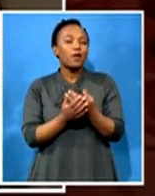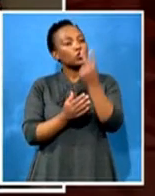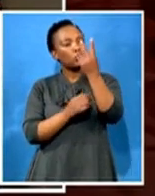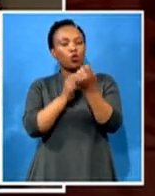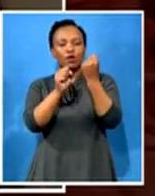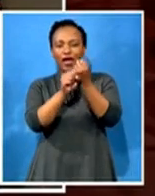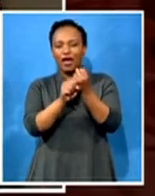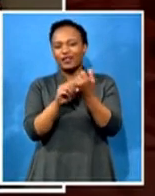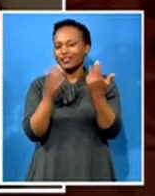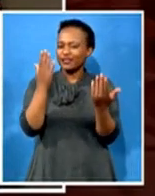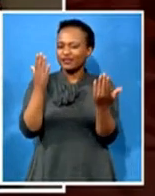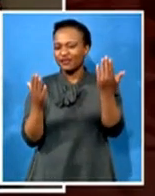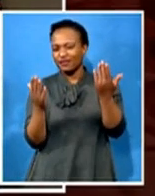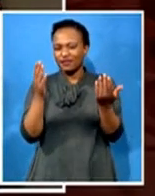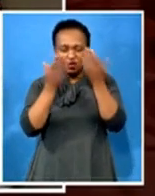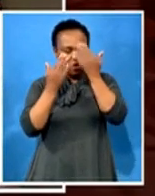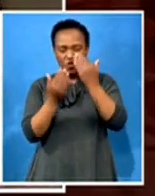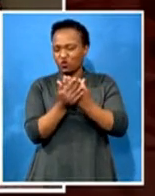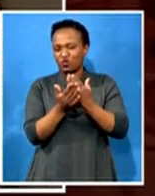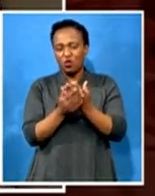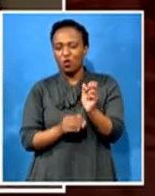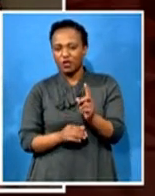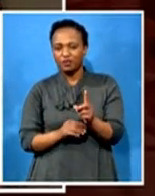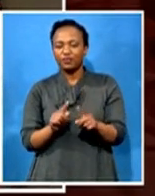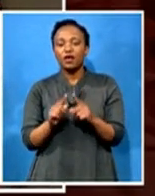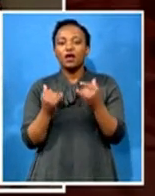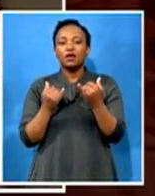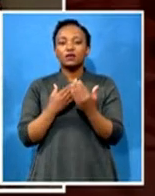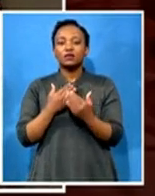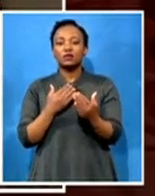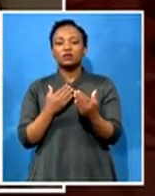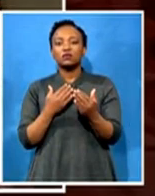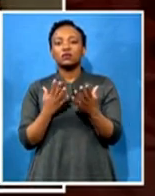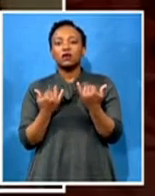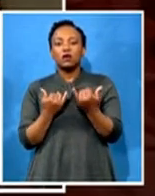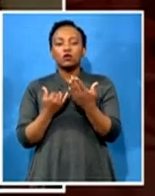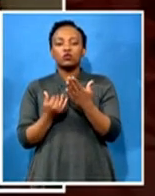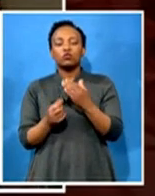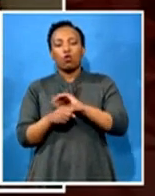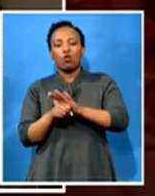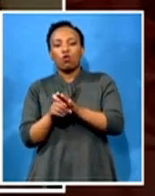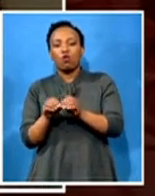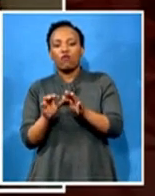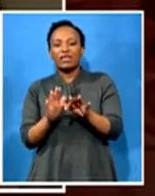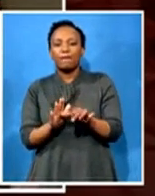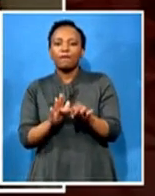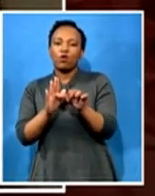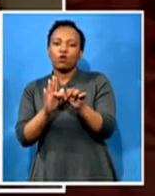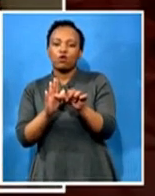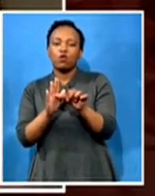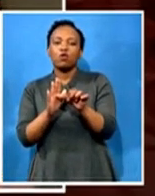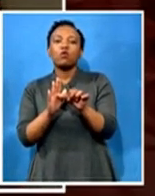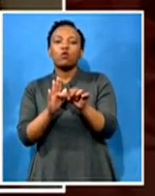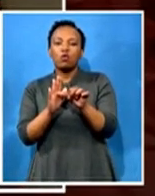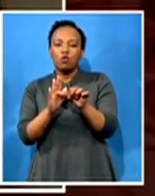what this reinforces for all of us, though, is the importance of to keep following the basic